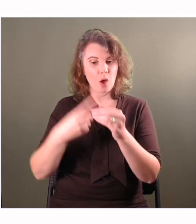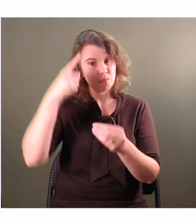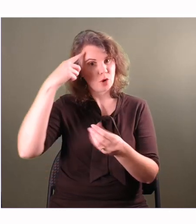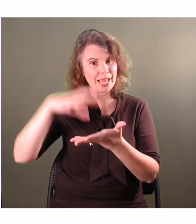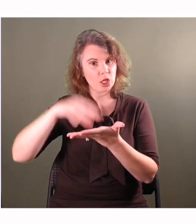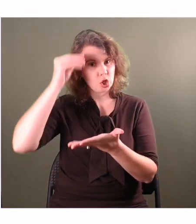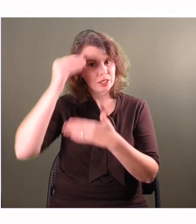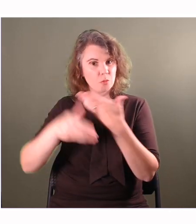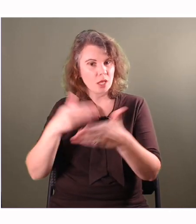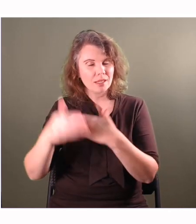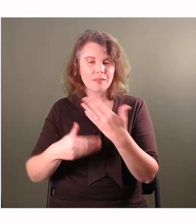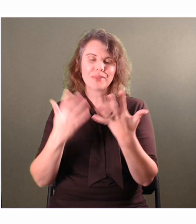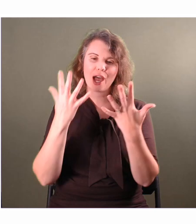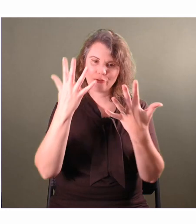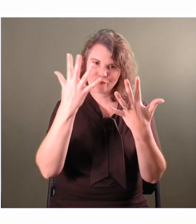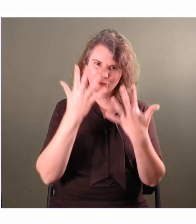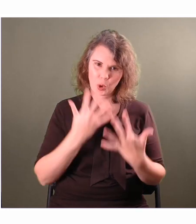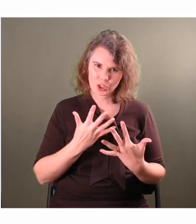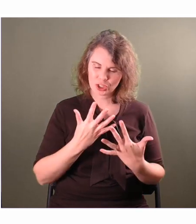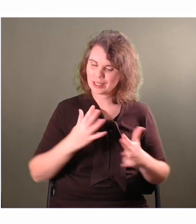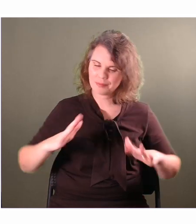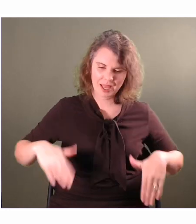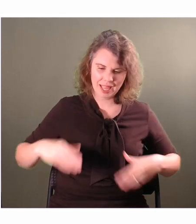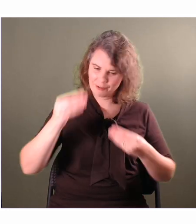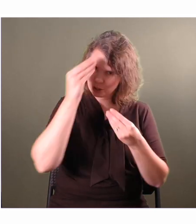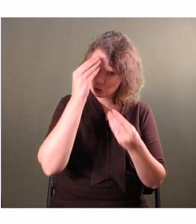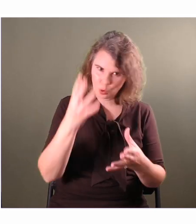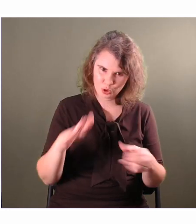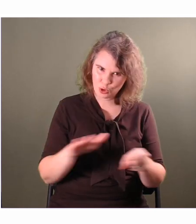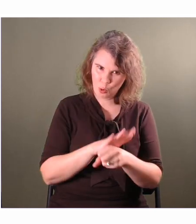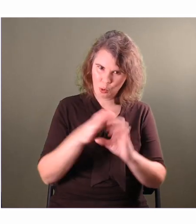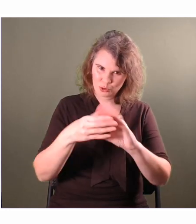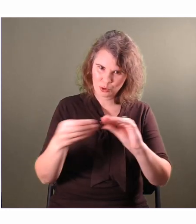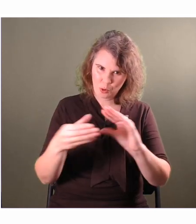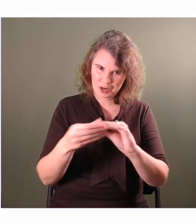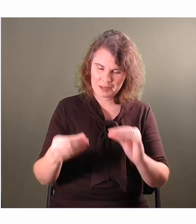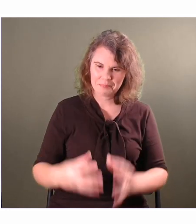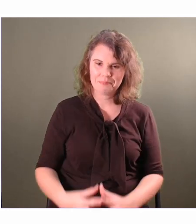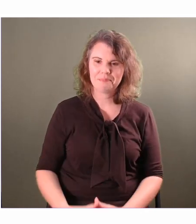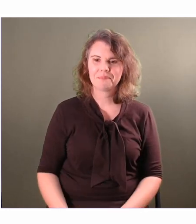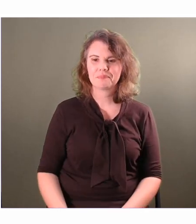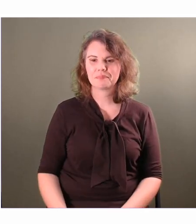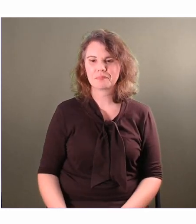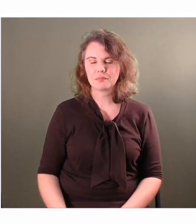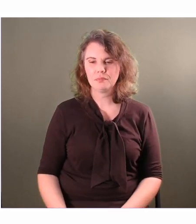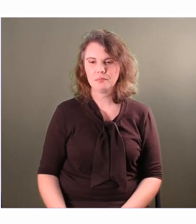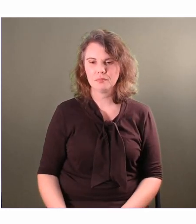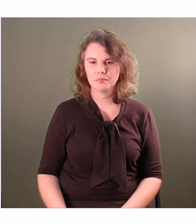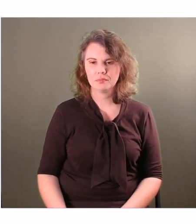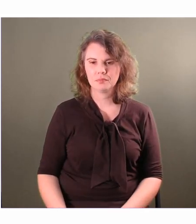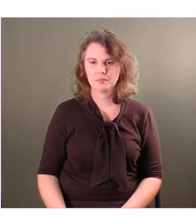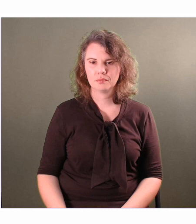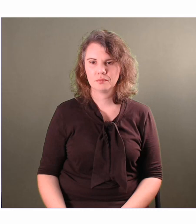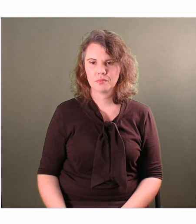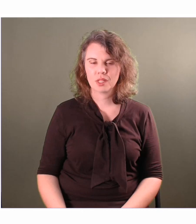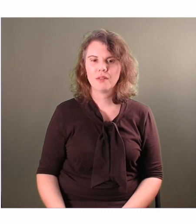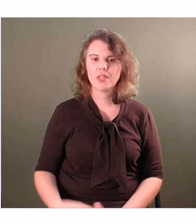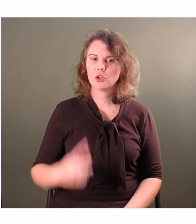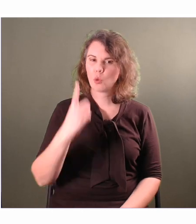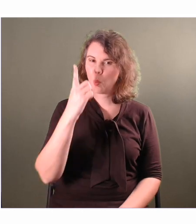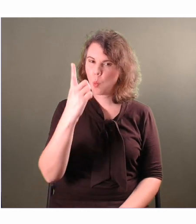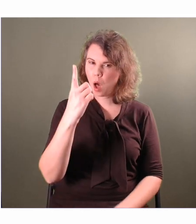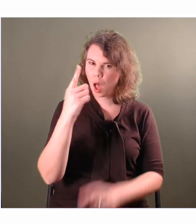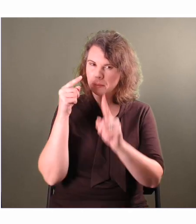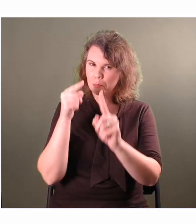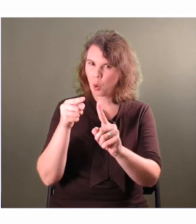consolidation. Unfortunately, I haven't told you the whole story. There's one point that I haven't plotted